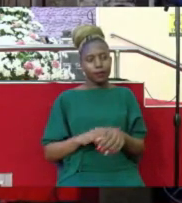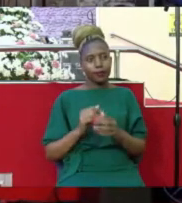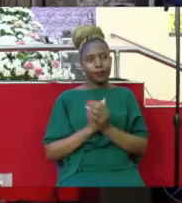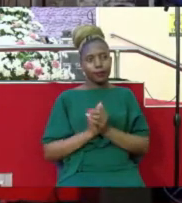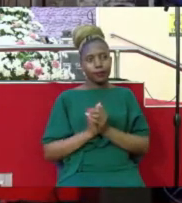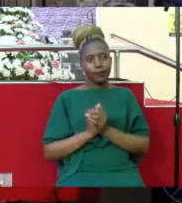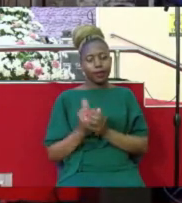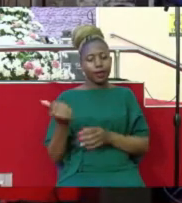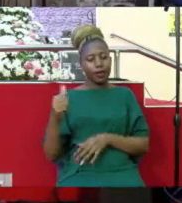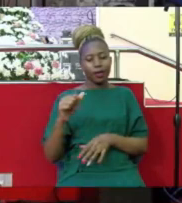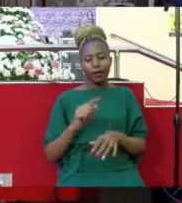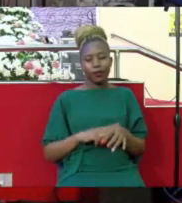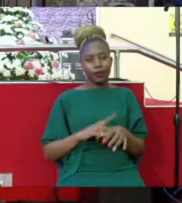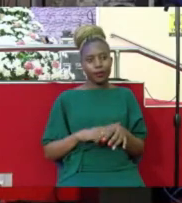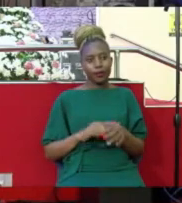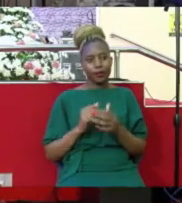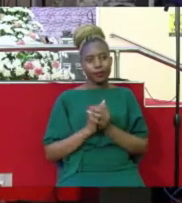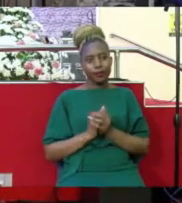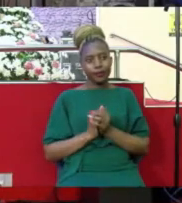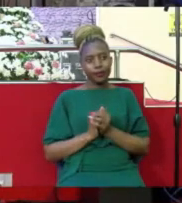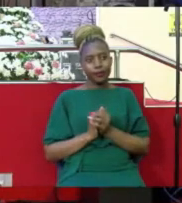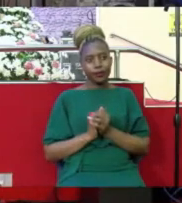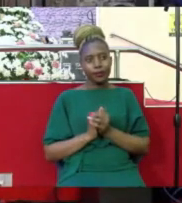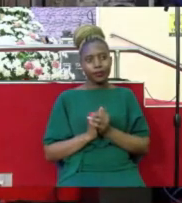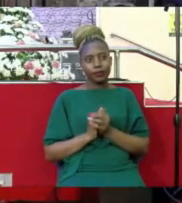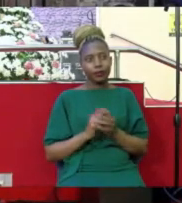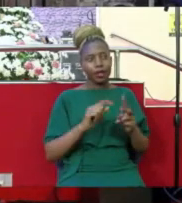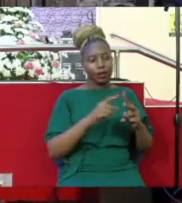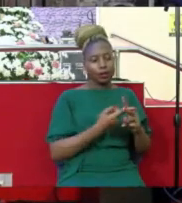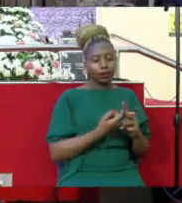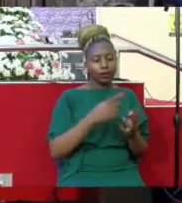at any moment. A Genesis moment,